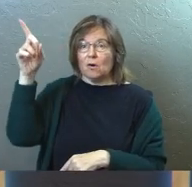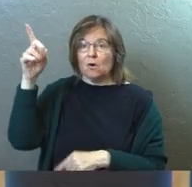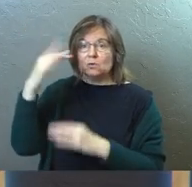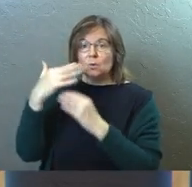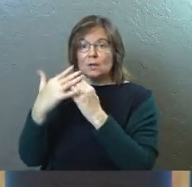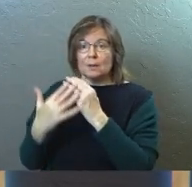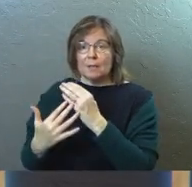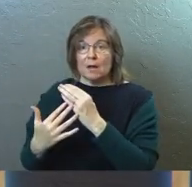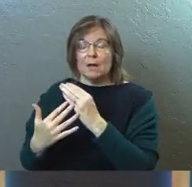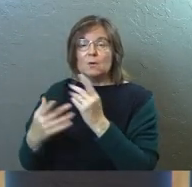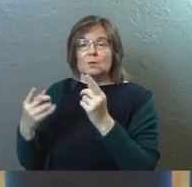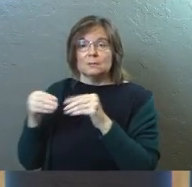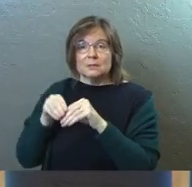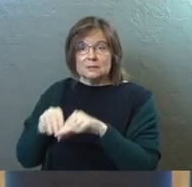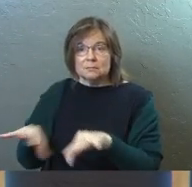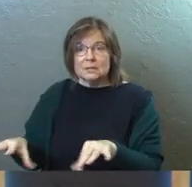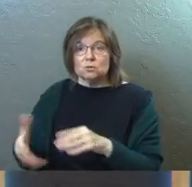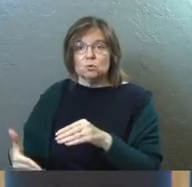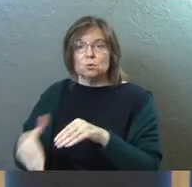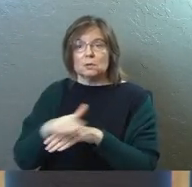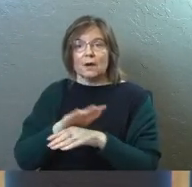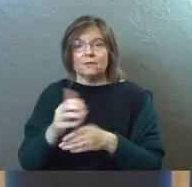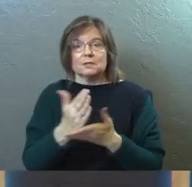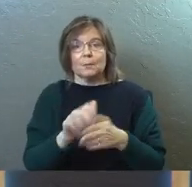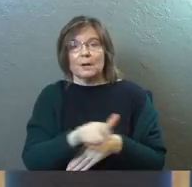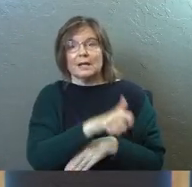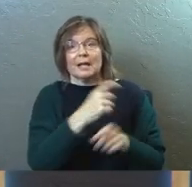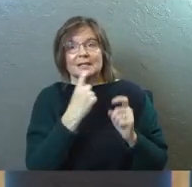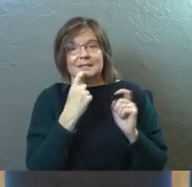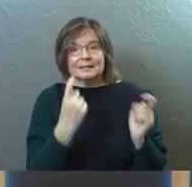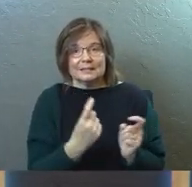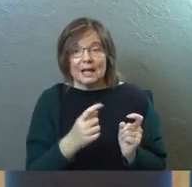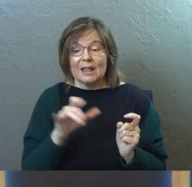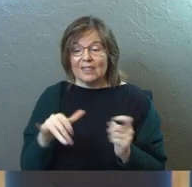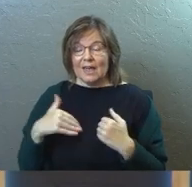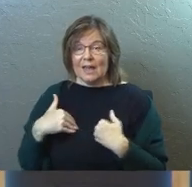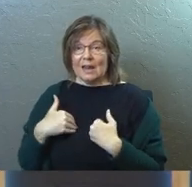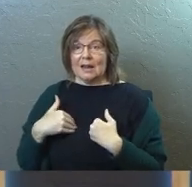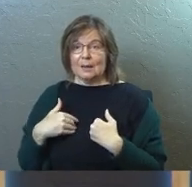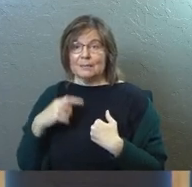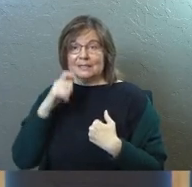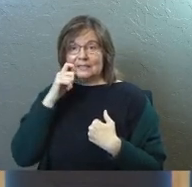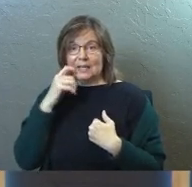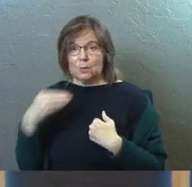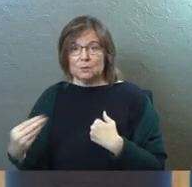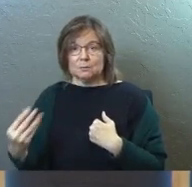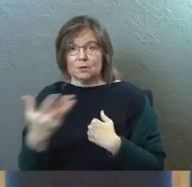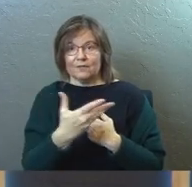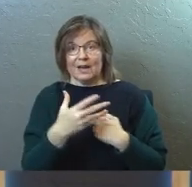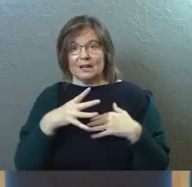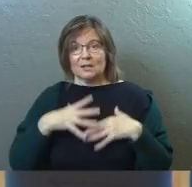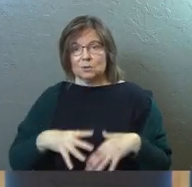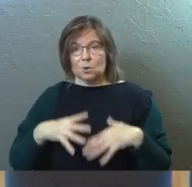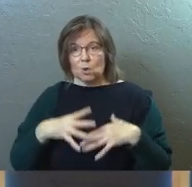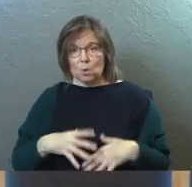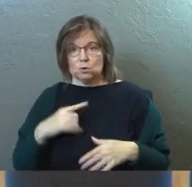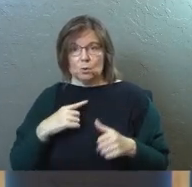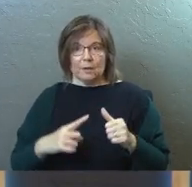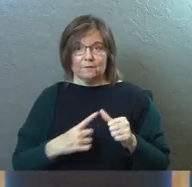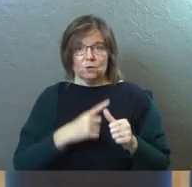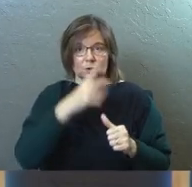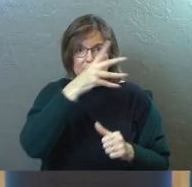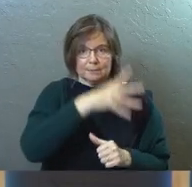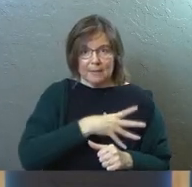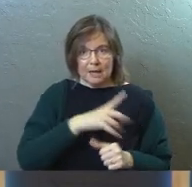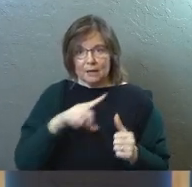the blood would be shed to cover somebody's sin. And then that animal skin was provided as clothing to the first